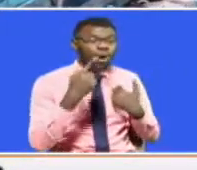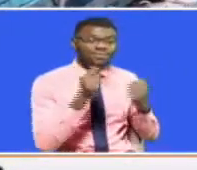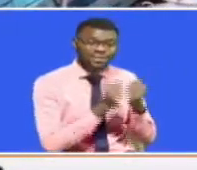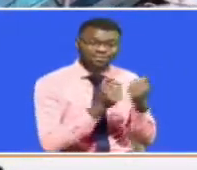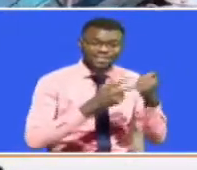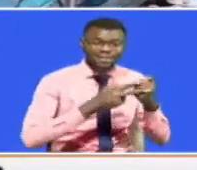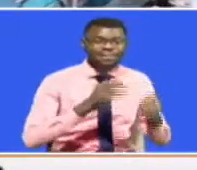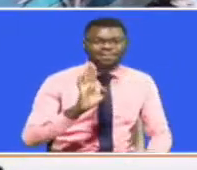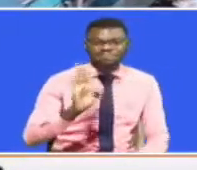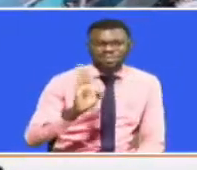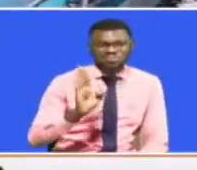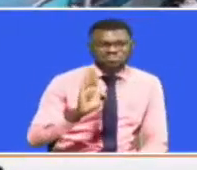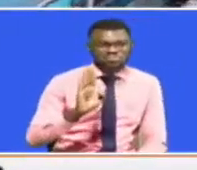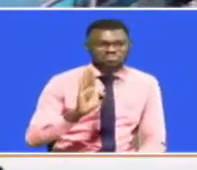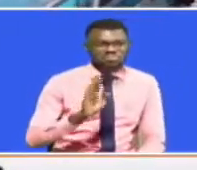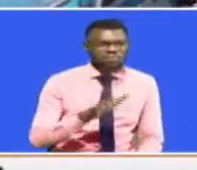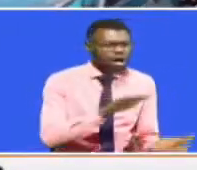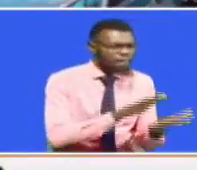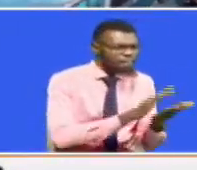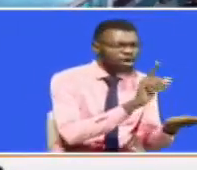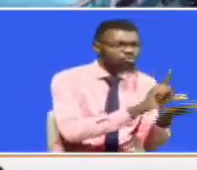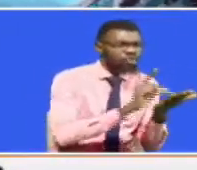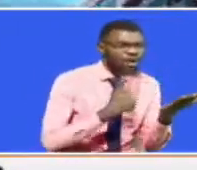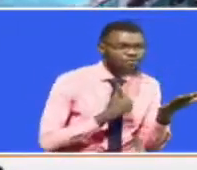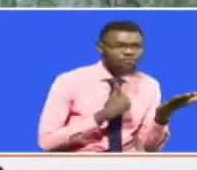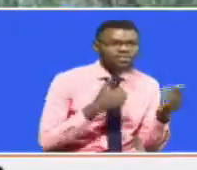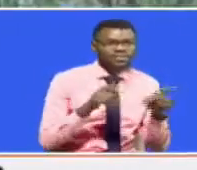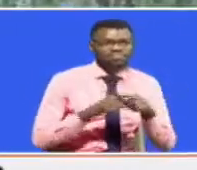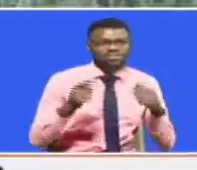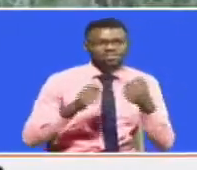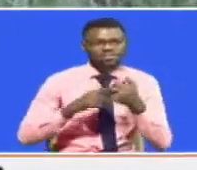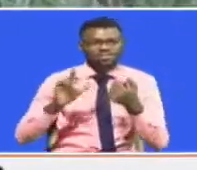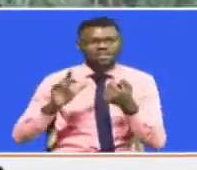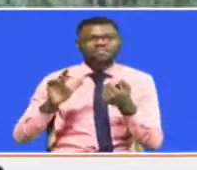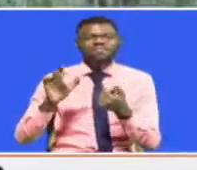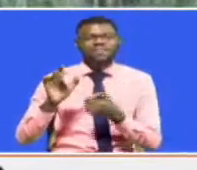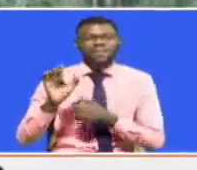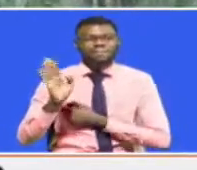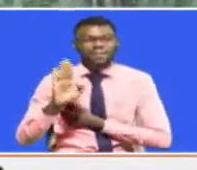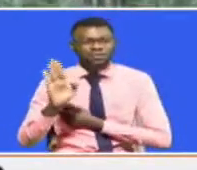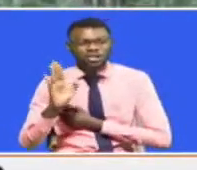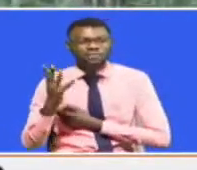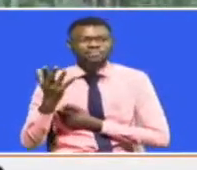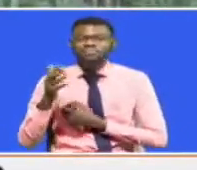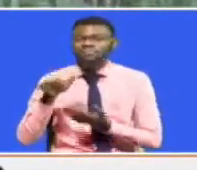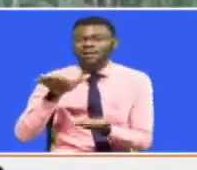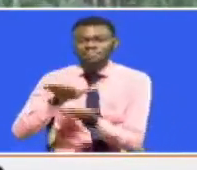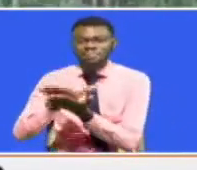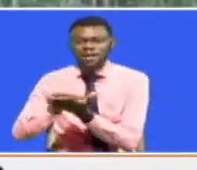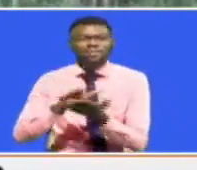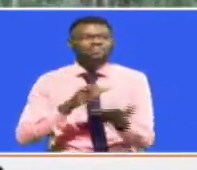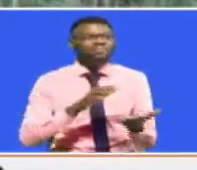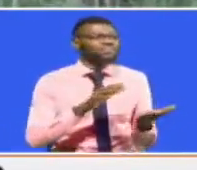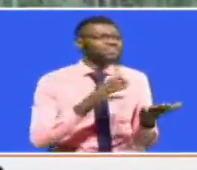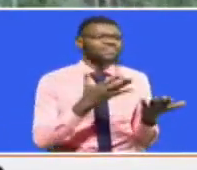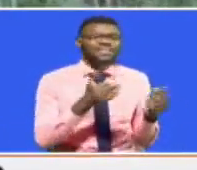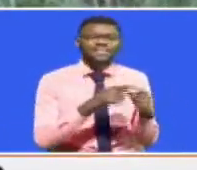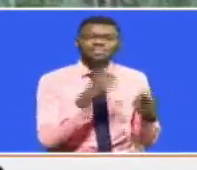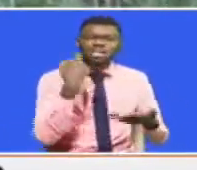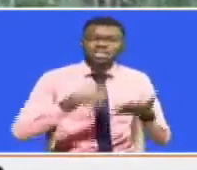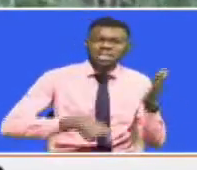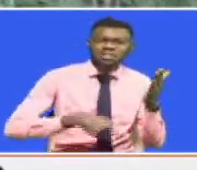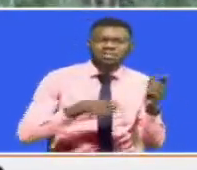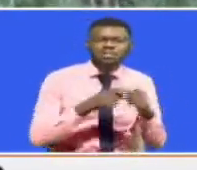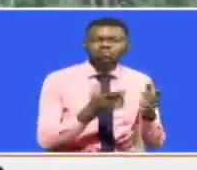billion shillings in bank loans, including 65 billion owed to banks, 50 billion shillings in taxes, and nearly 2